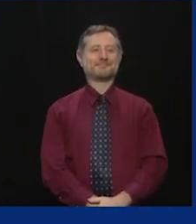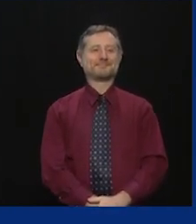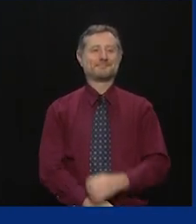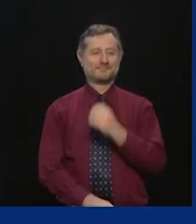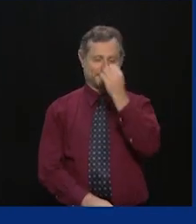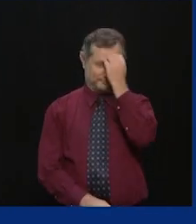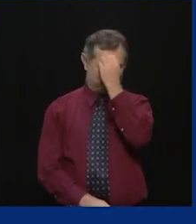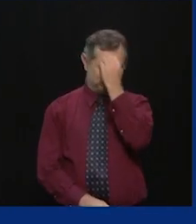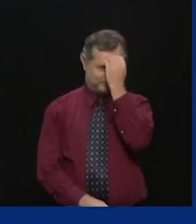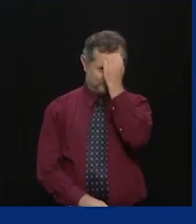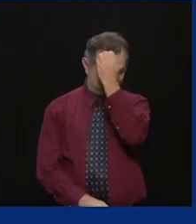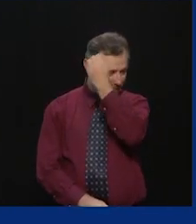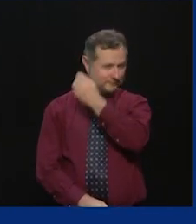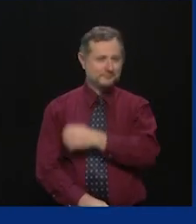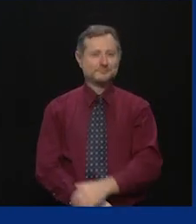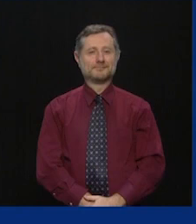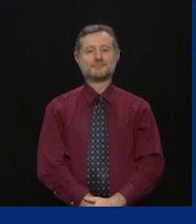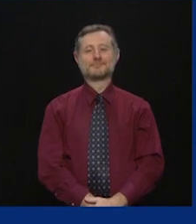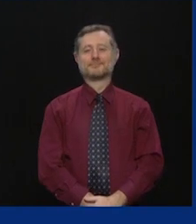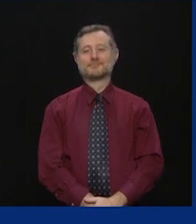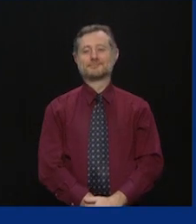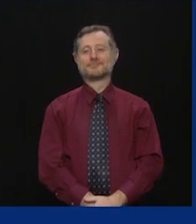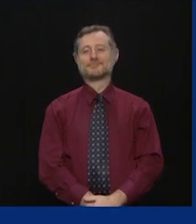It's always a benefit to have this come off.